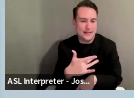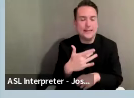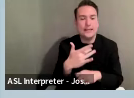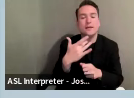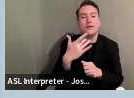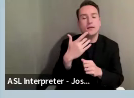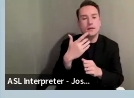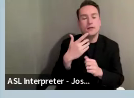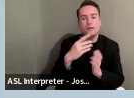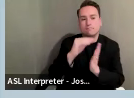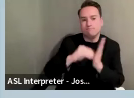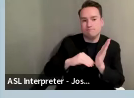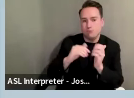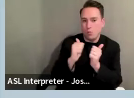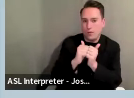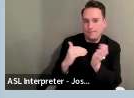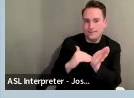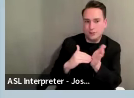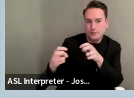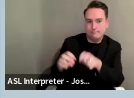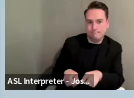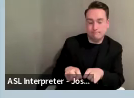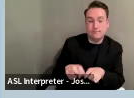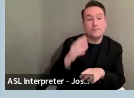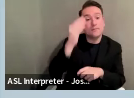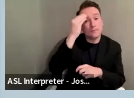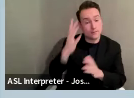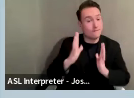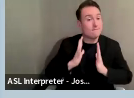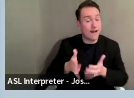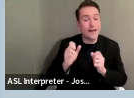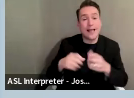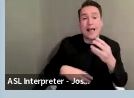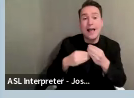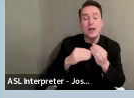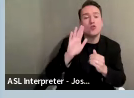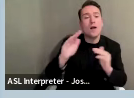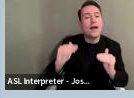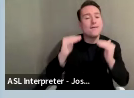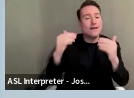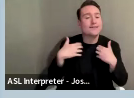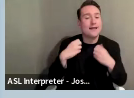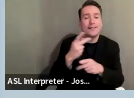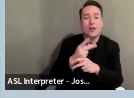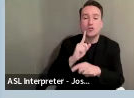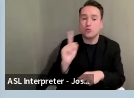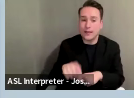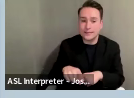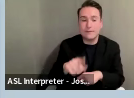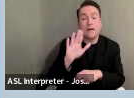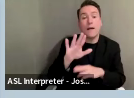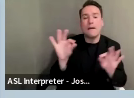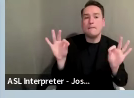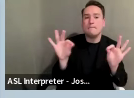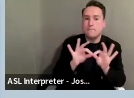with a physician. So it's fine to add these onto your advanced healthcare directive. Just please don't